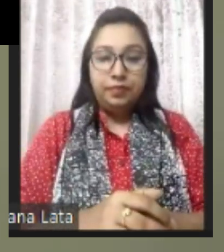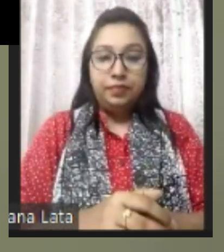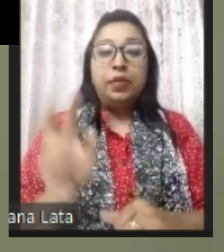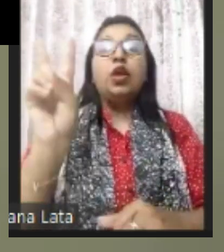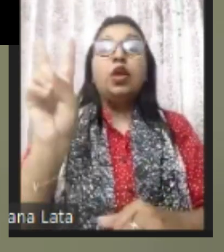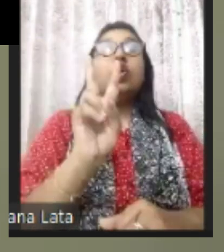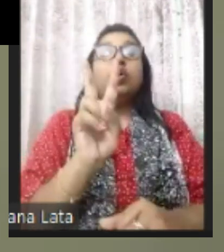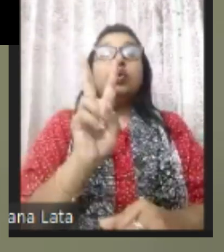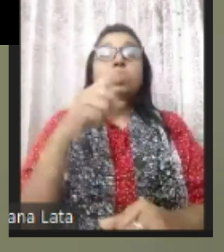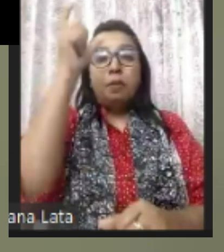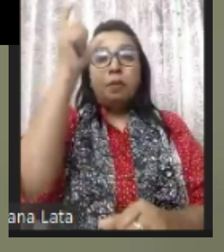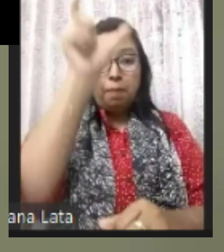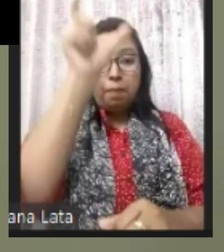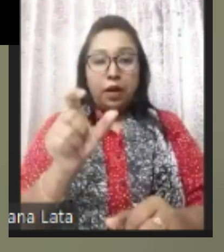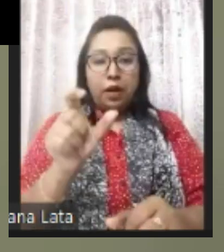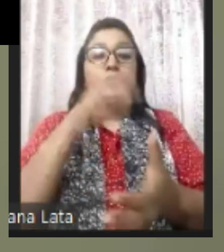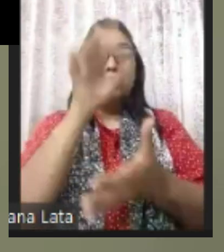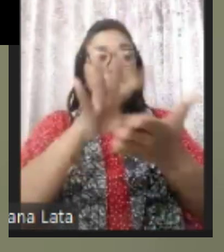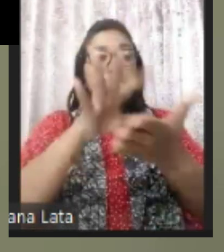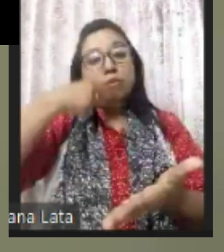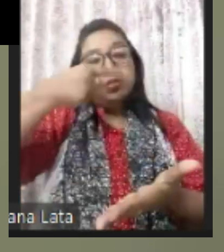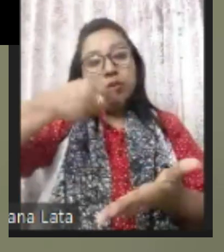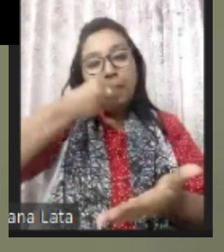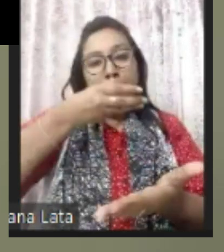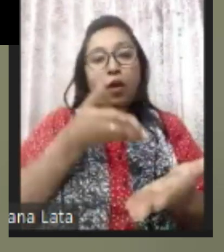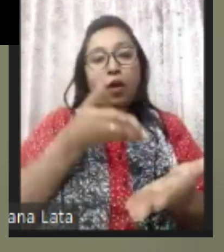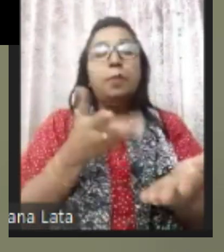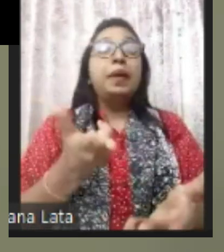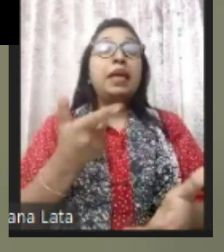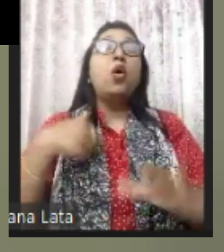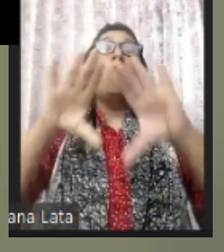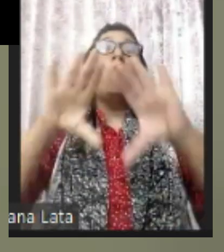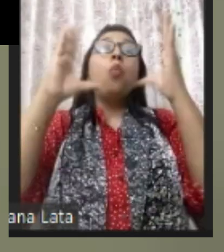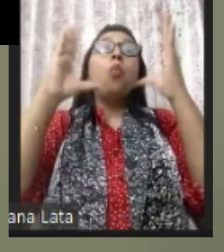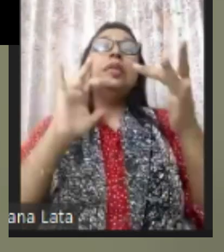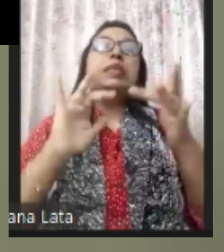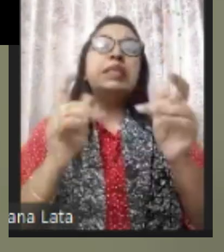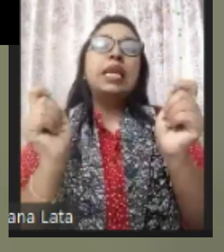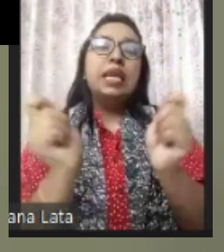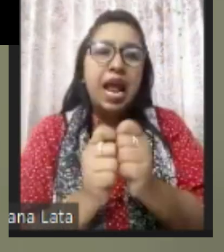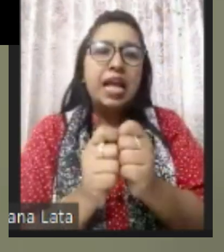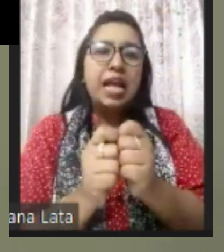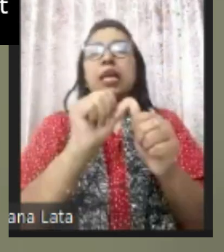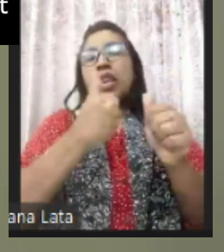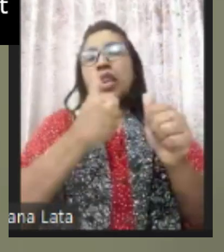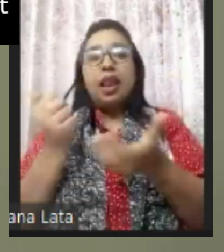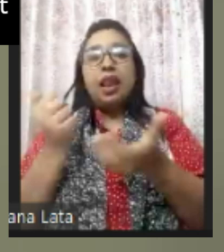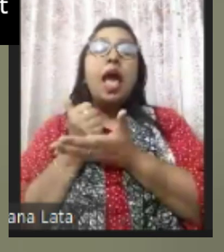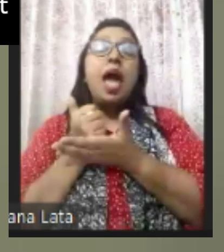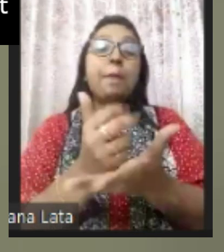of Accessibility Standing Group, Internet Society, and Mr. Bhaskar Bhattacharjee from Bangladesh, National Consultant of